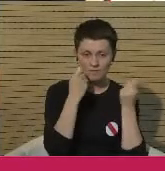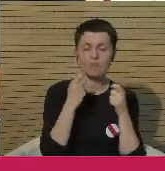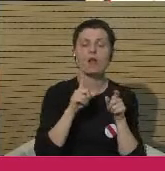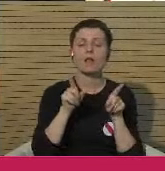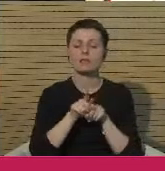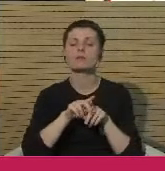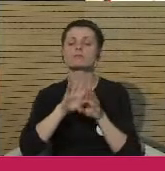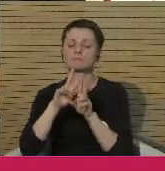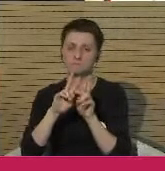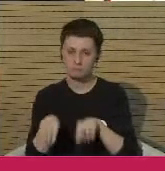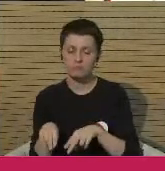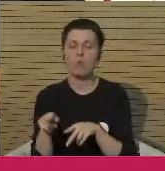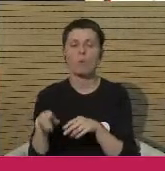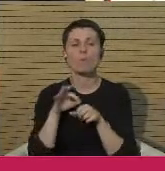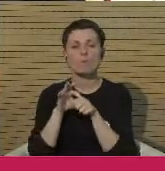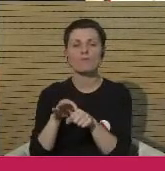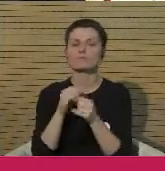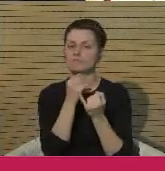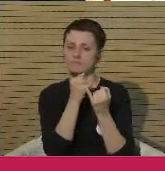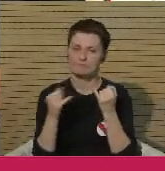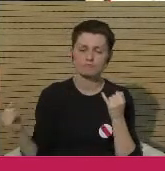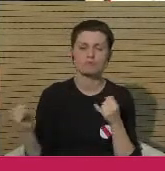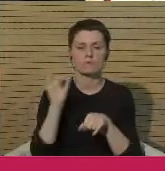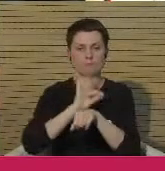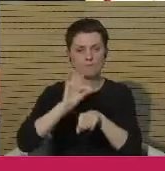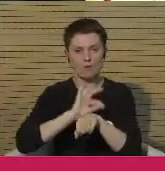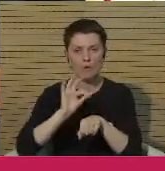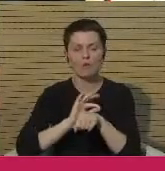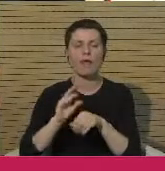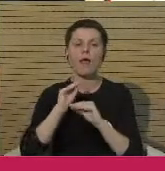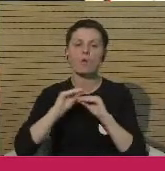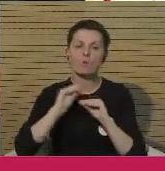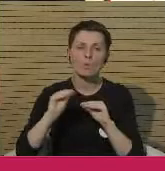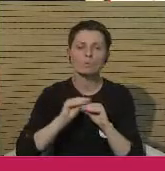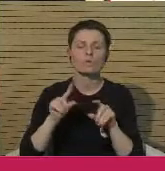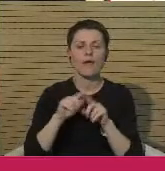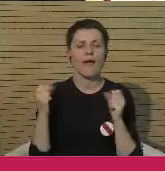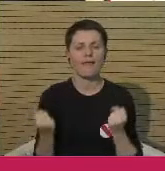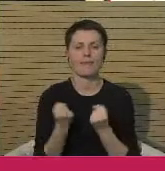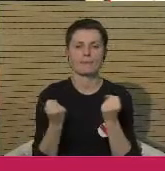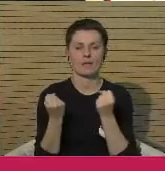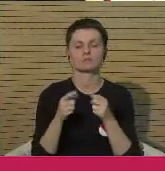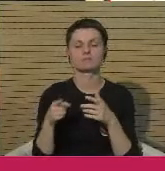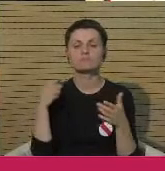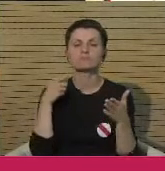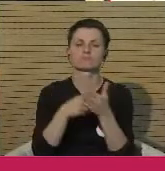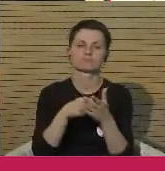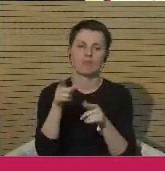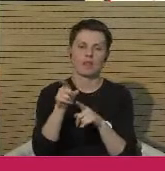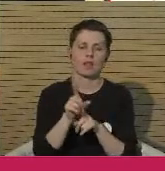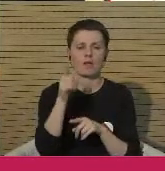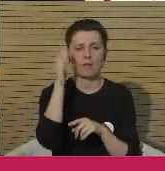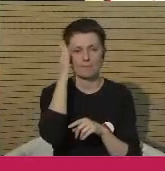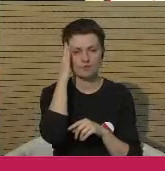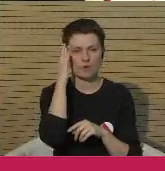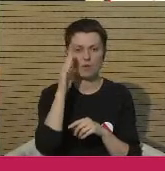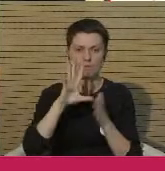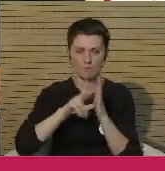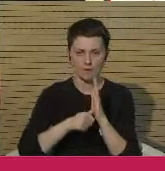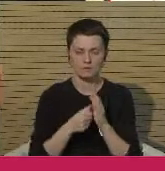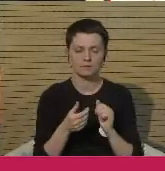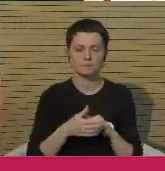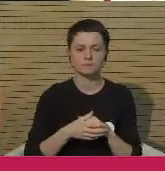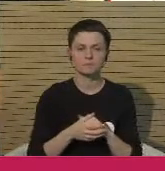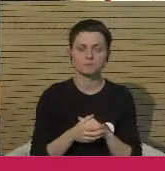of people that are eager to participate and be addressed with the festival. Apart from that, we have a number